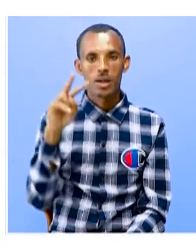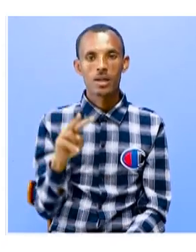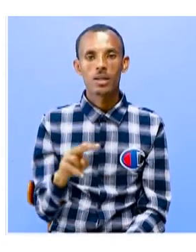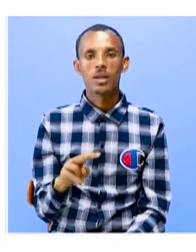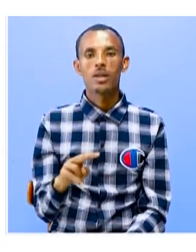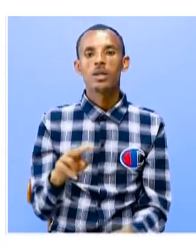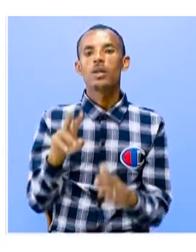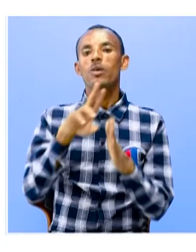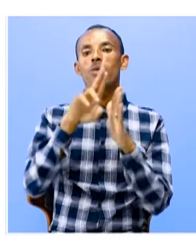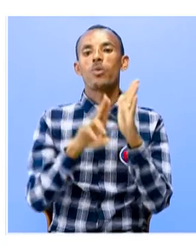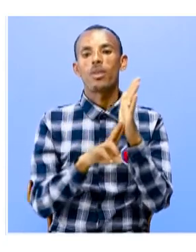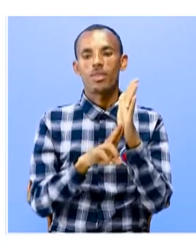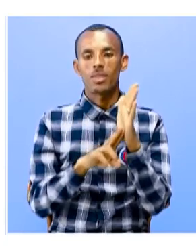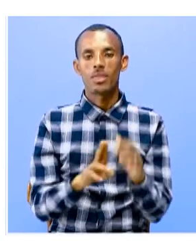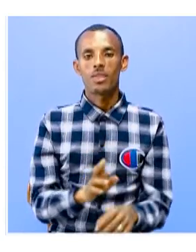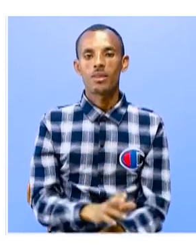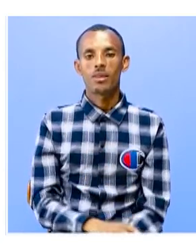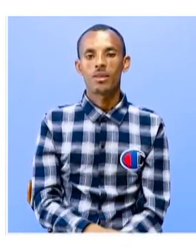units